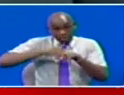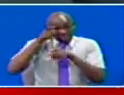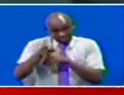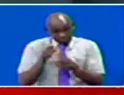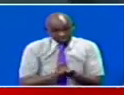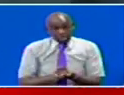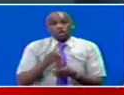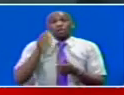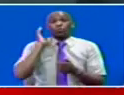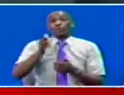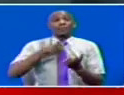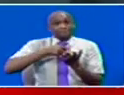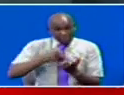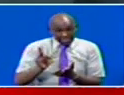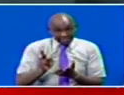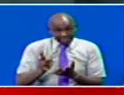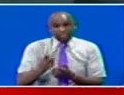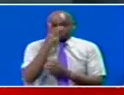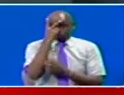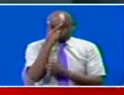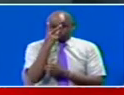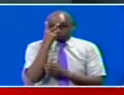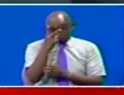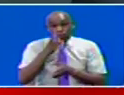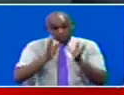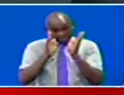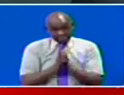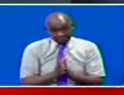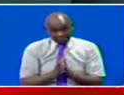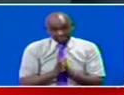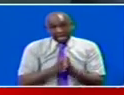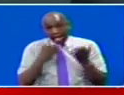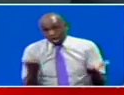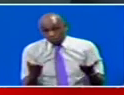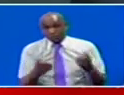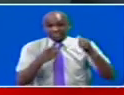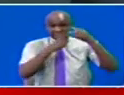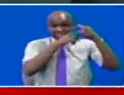increase will be paid in two tranches in the ratio of